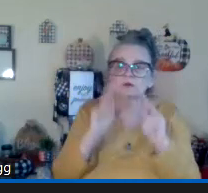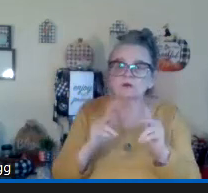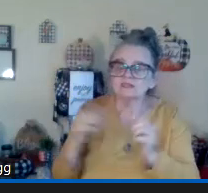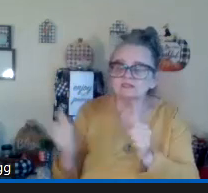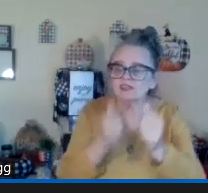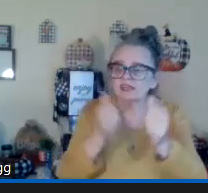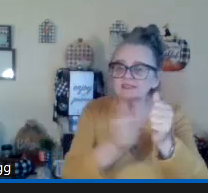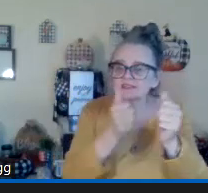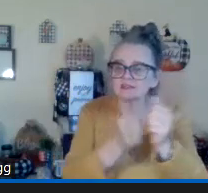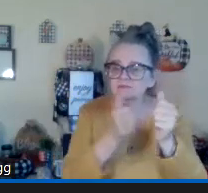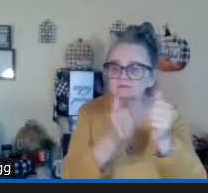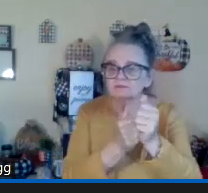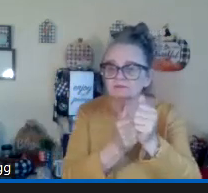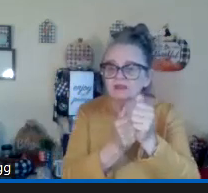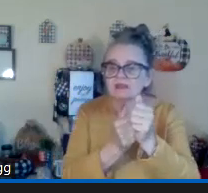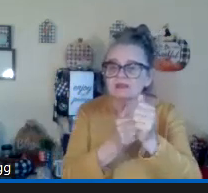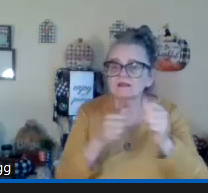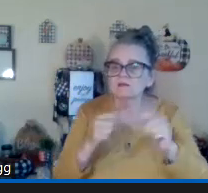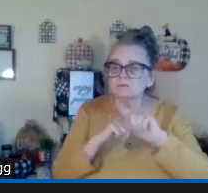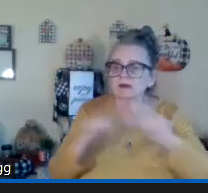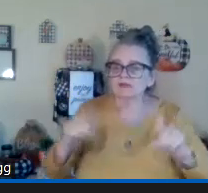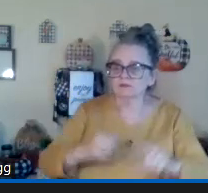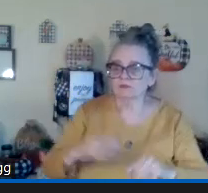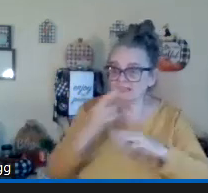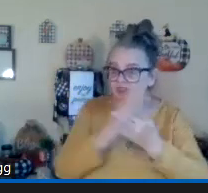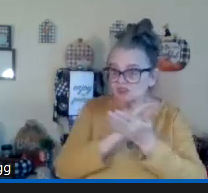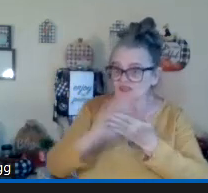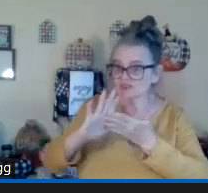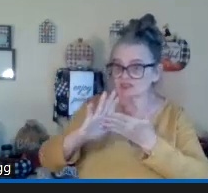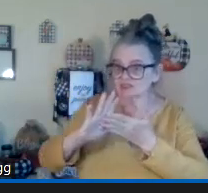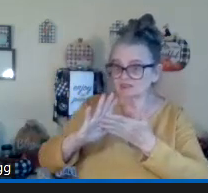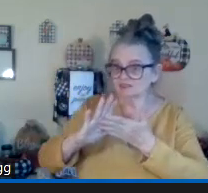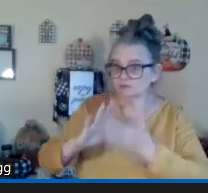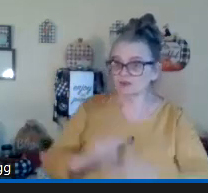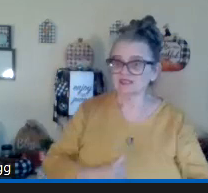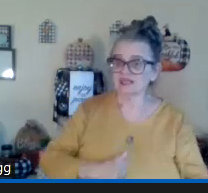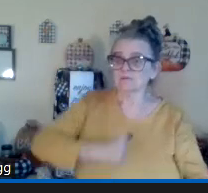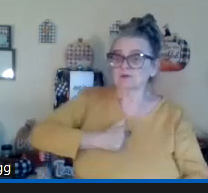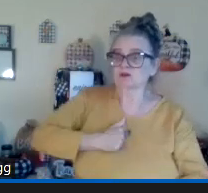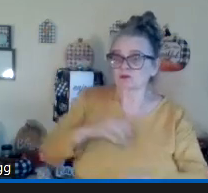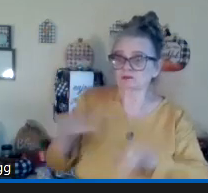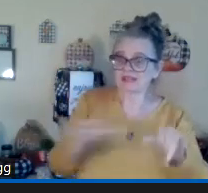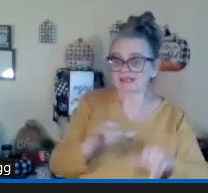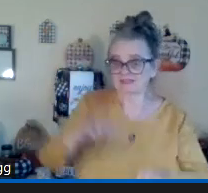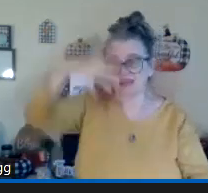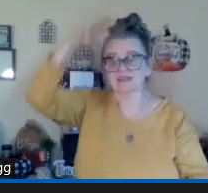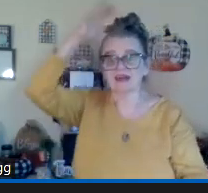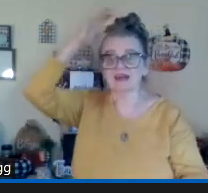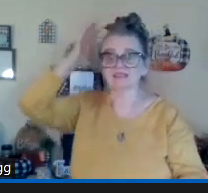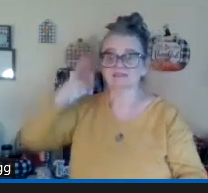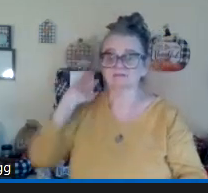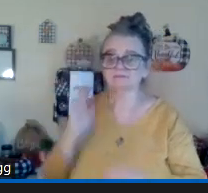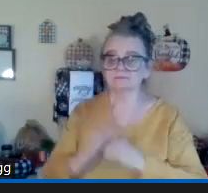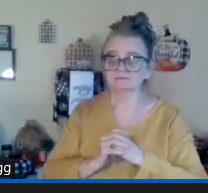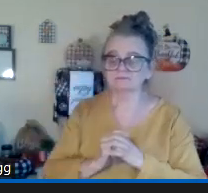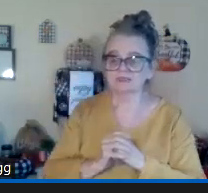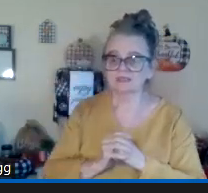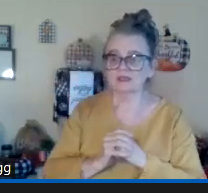when no one is chasing them, but the righteous, we stand bold like that